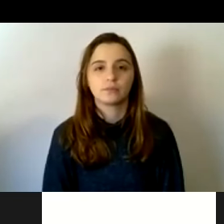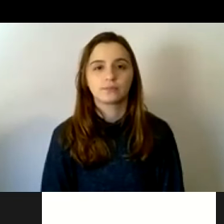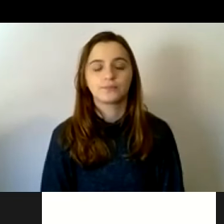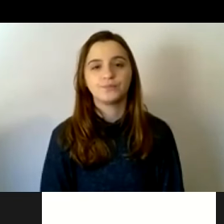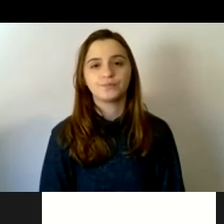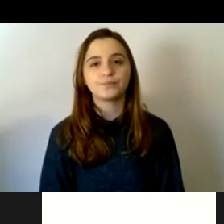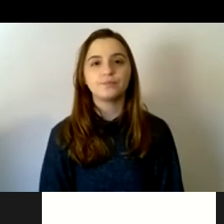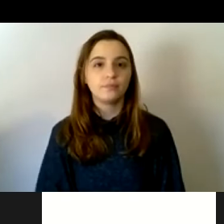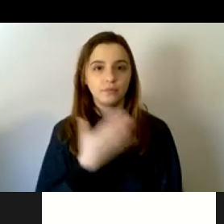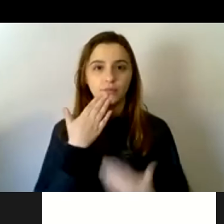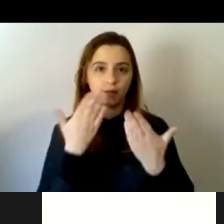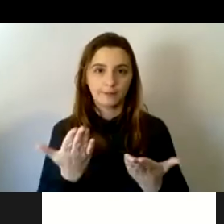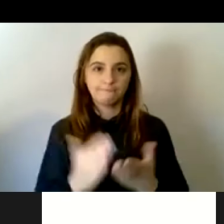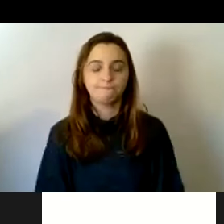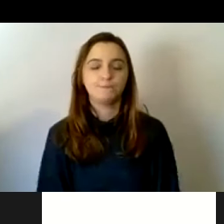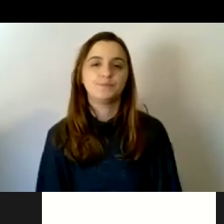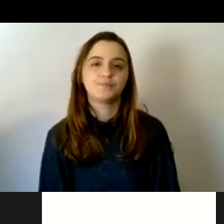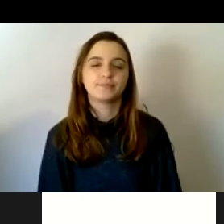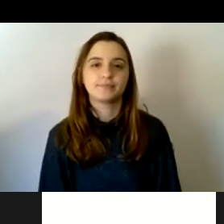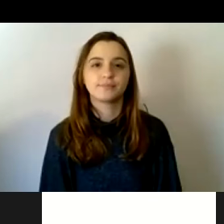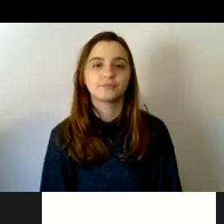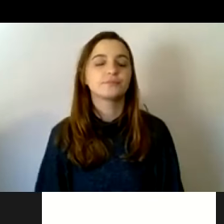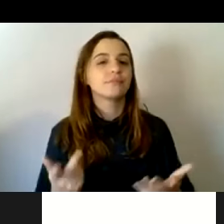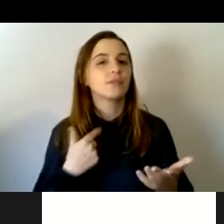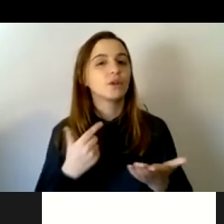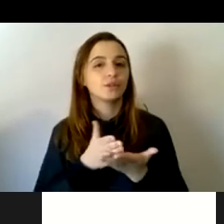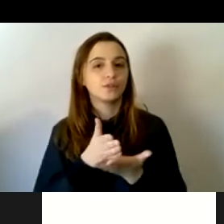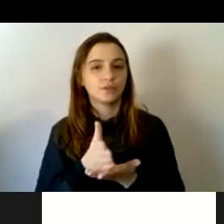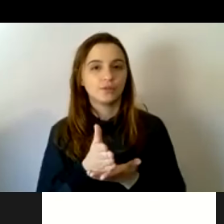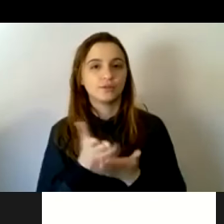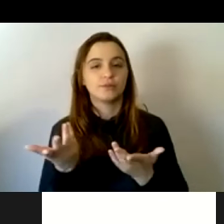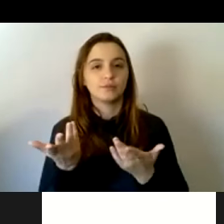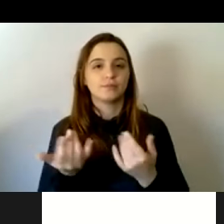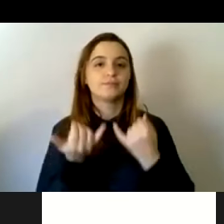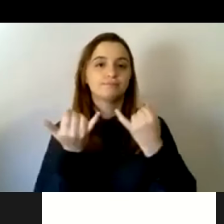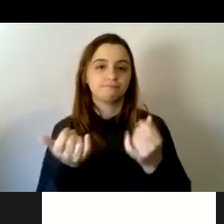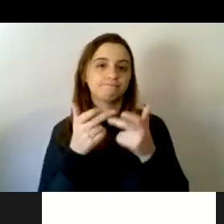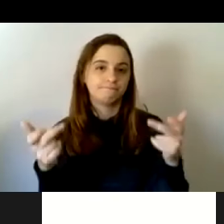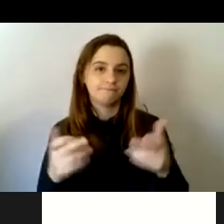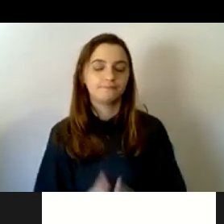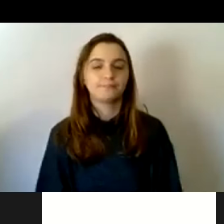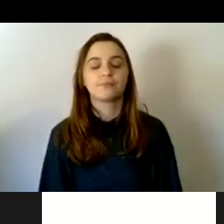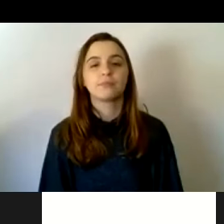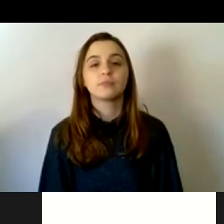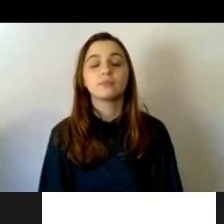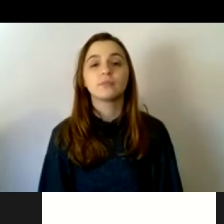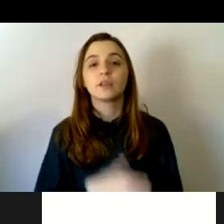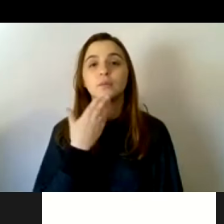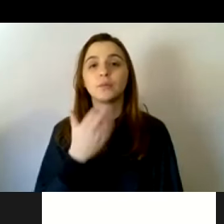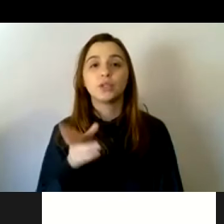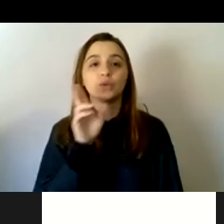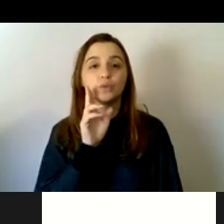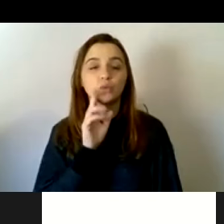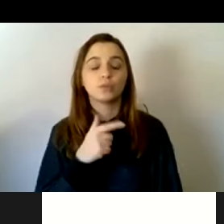Thank you so much. So I will continue with the next statement. Sorry, I'm not trying to